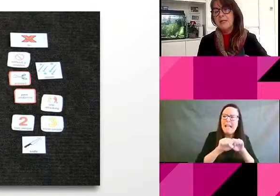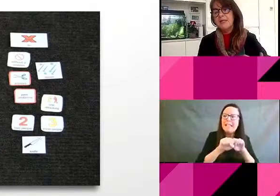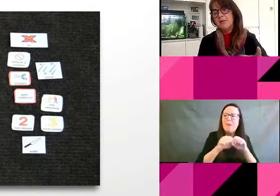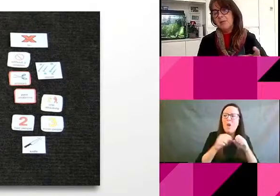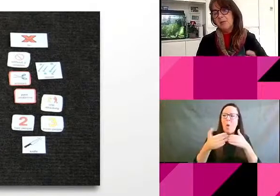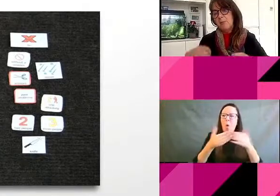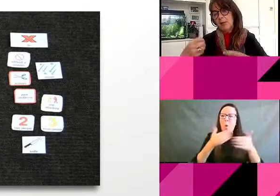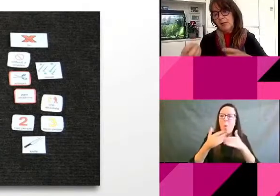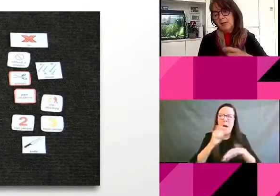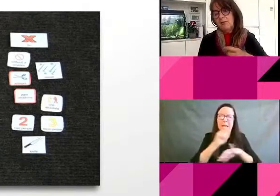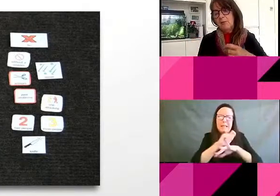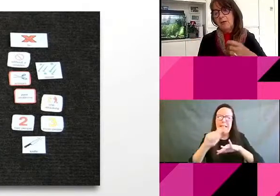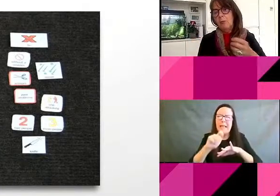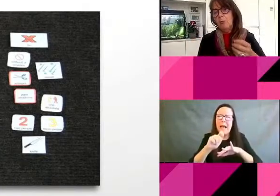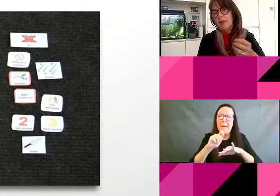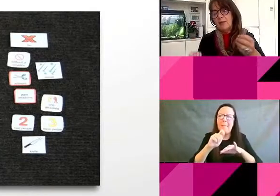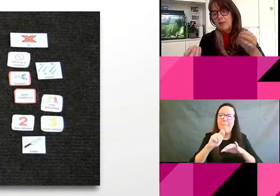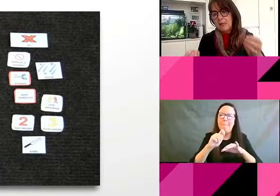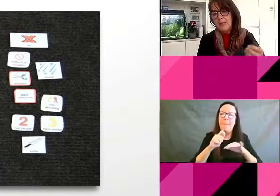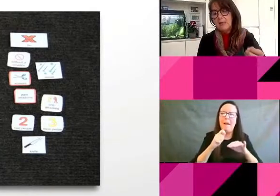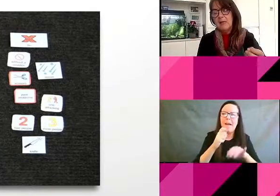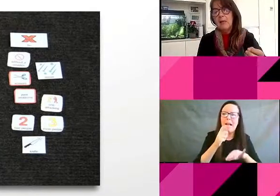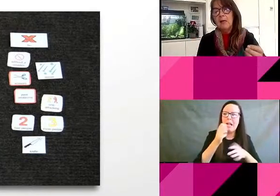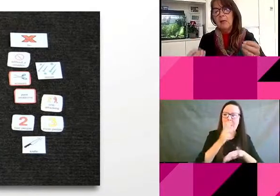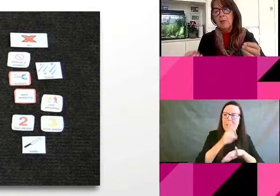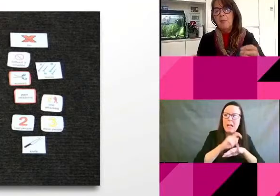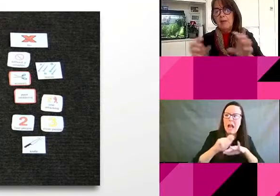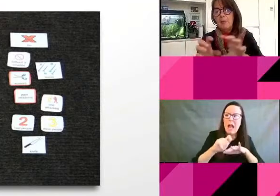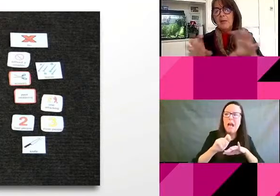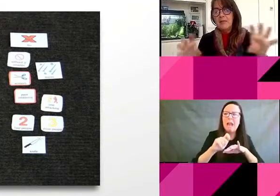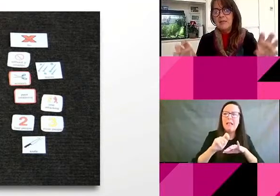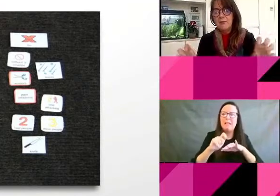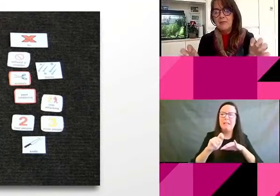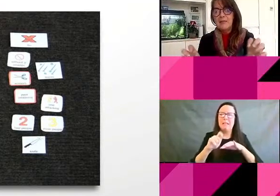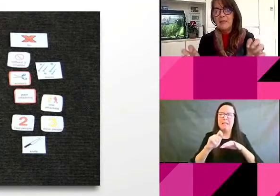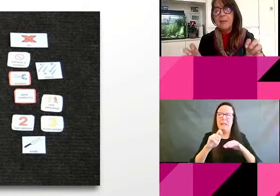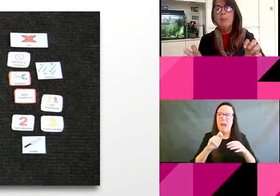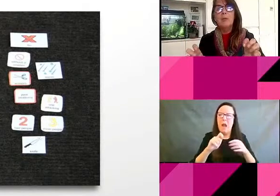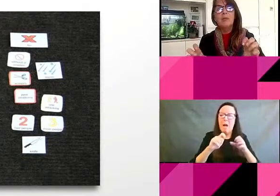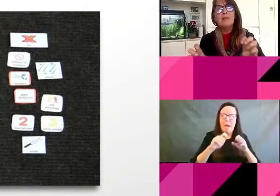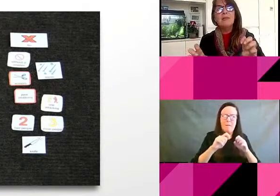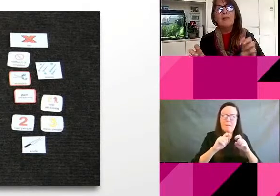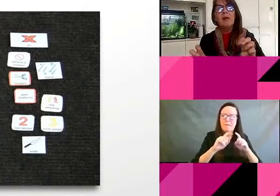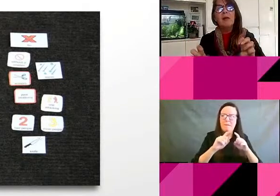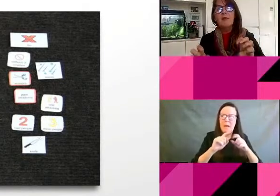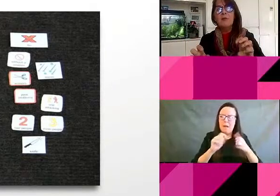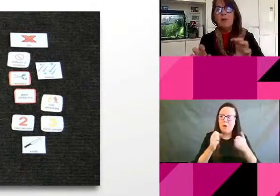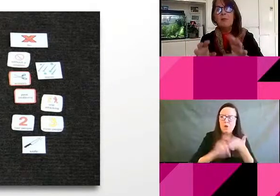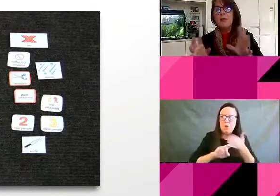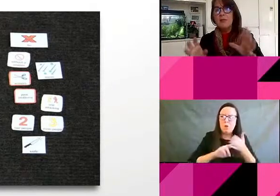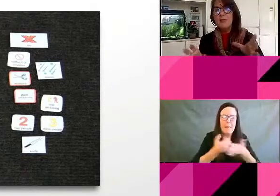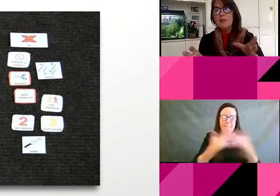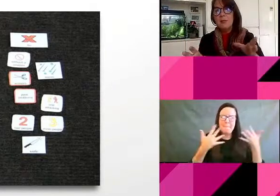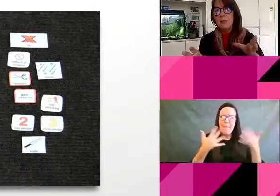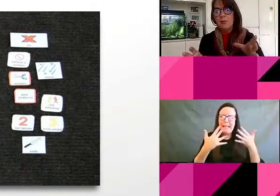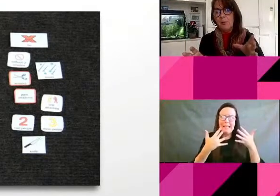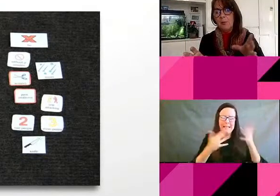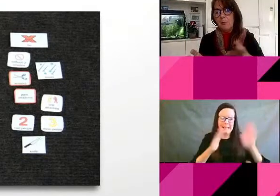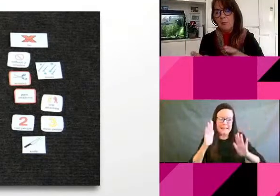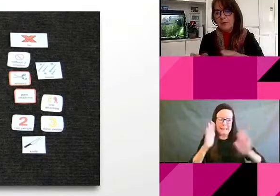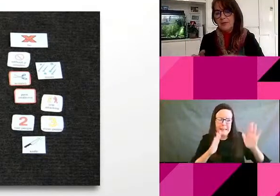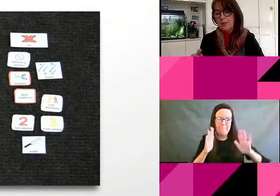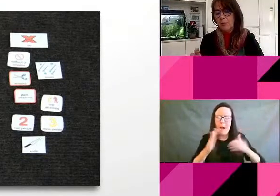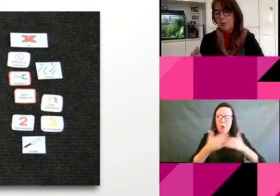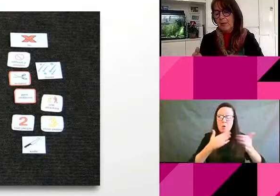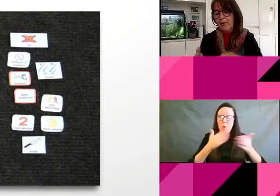able to identify by giving, without leading, many, many different symbols. For example, trying to find out what the